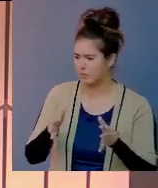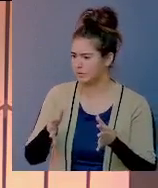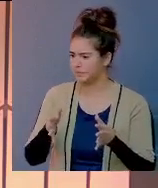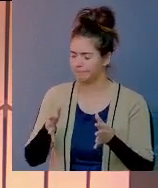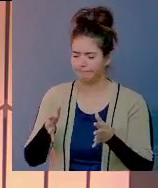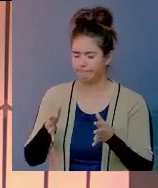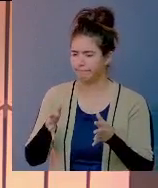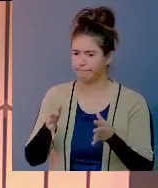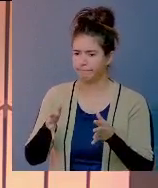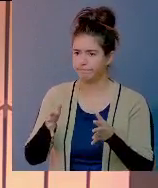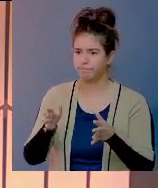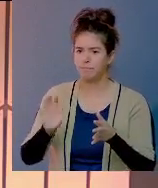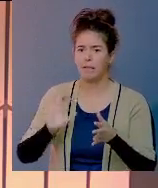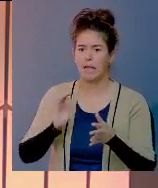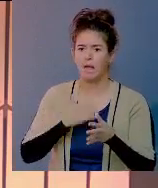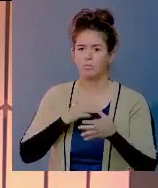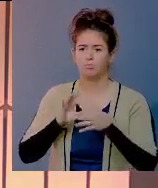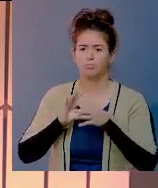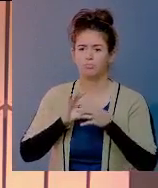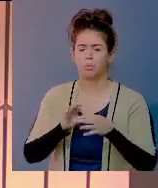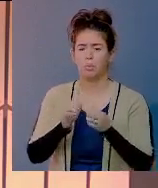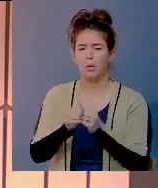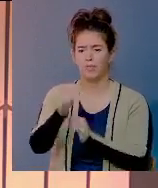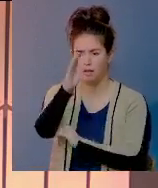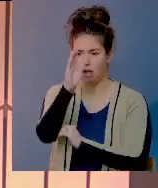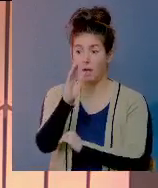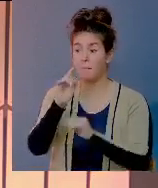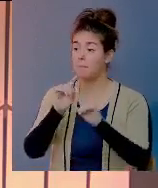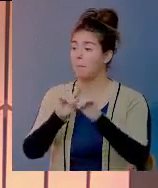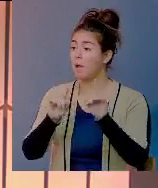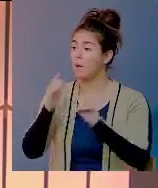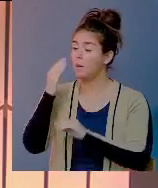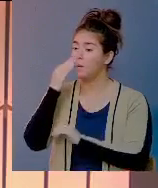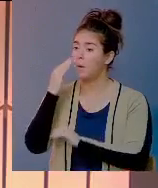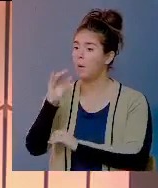him. But in Isaiah chapter 40,